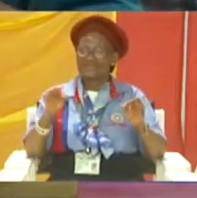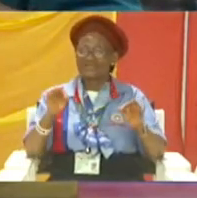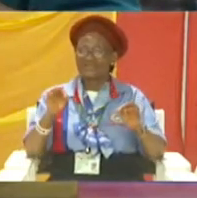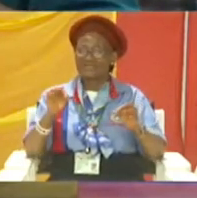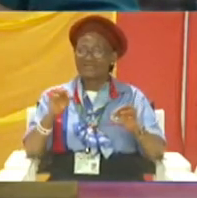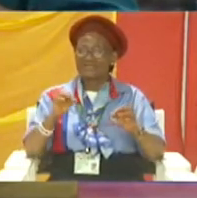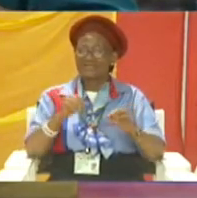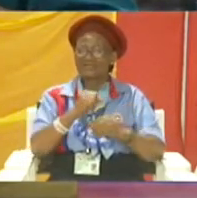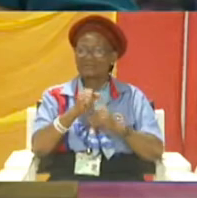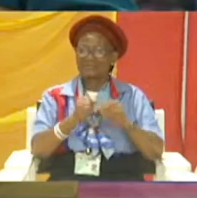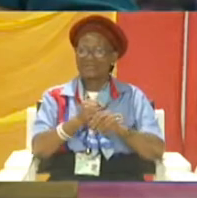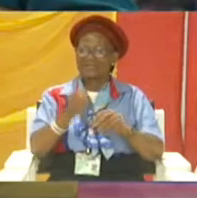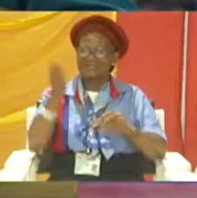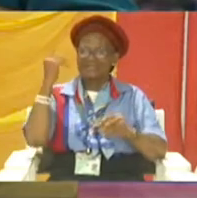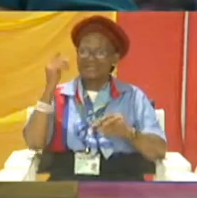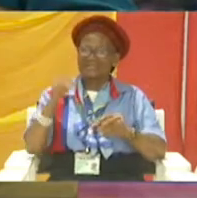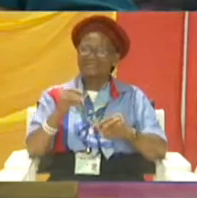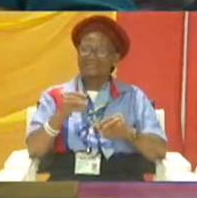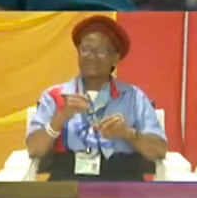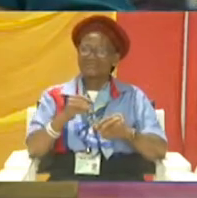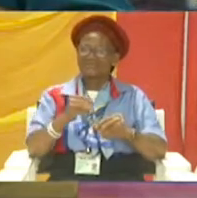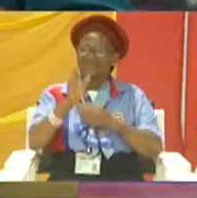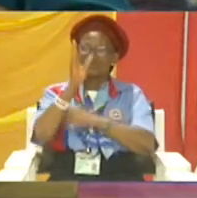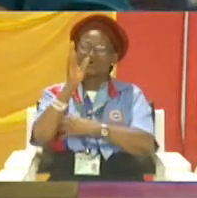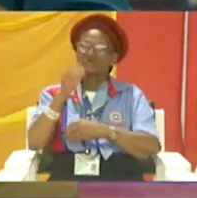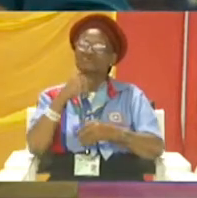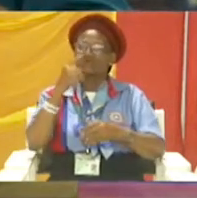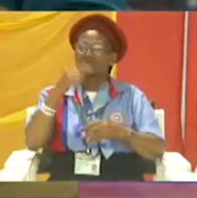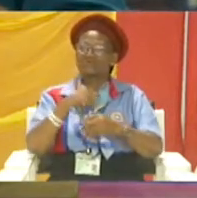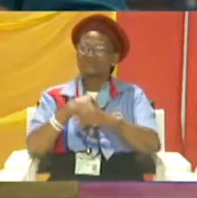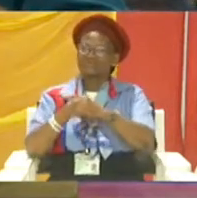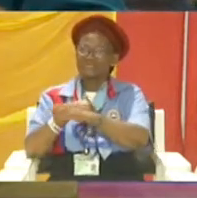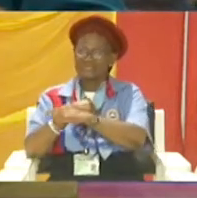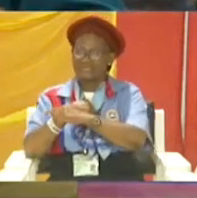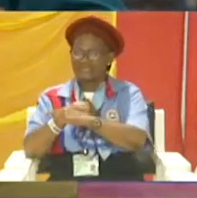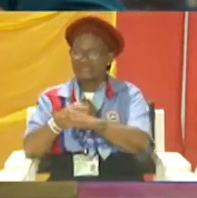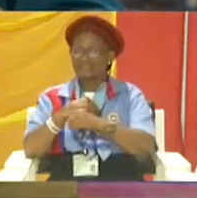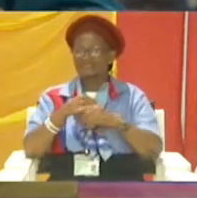Years ago, God told me,